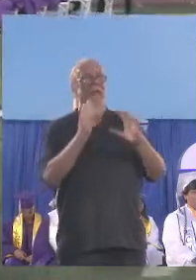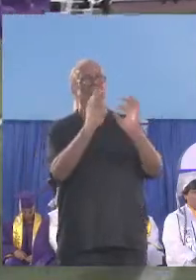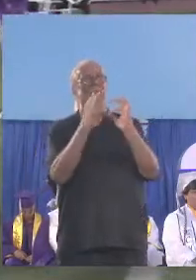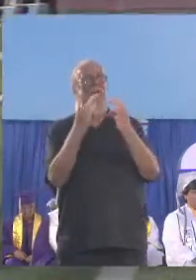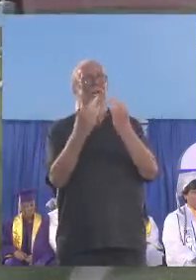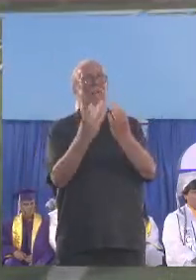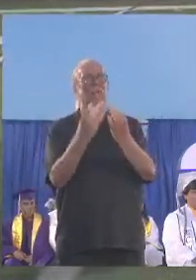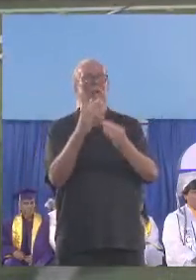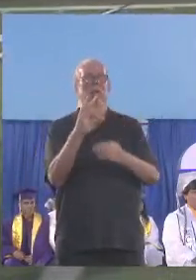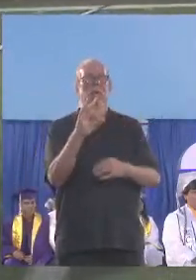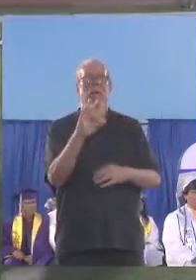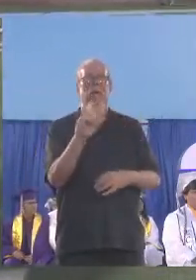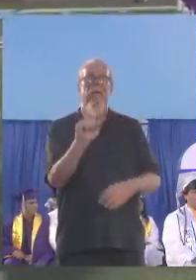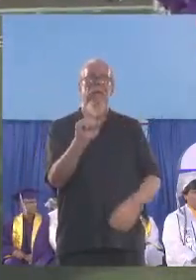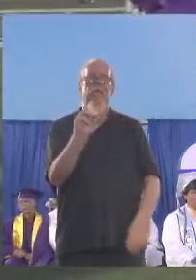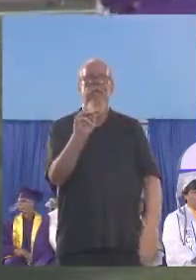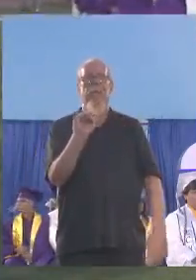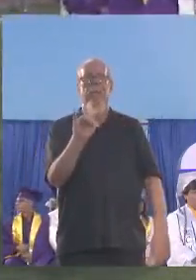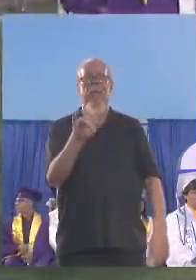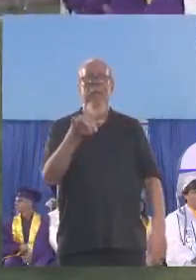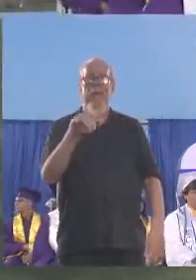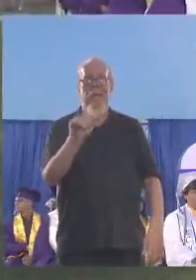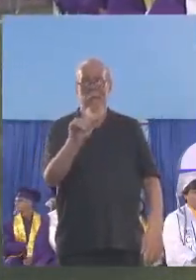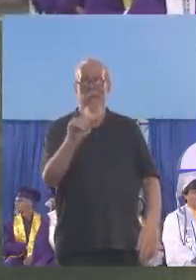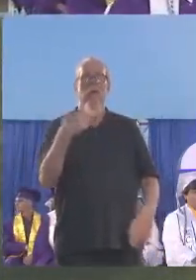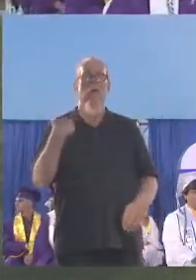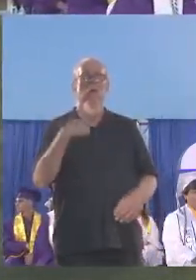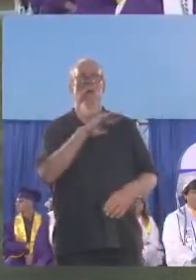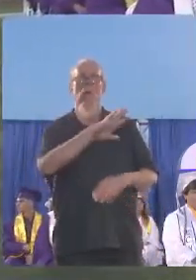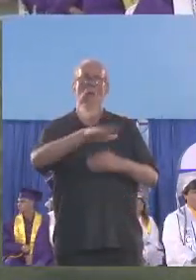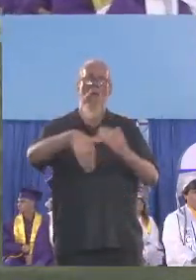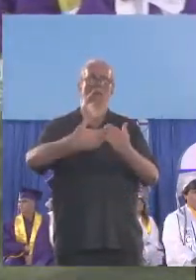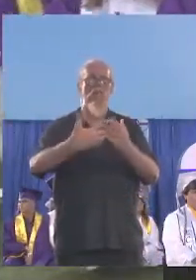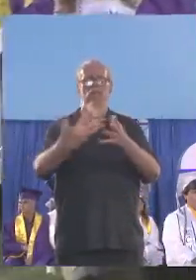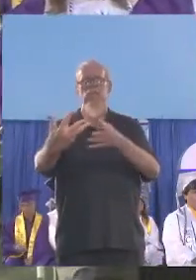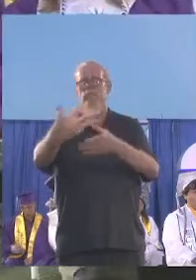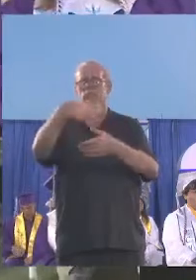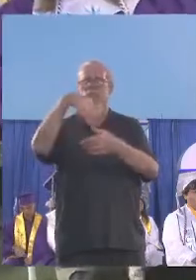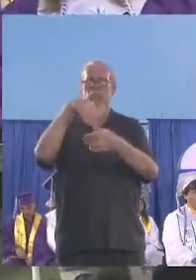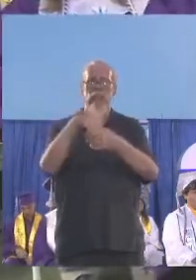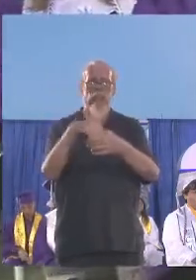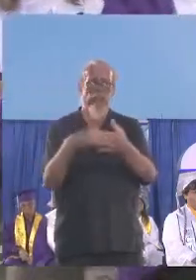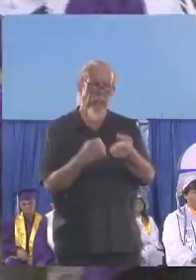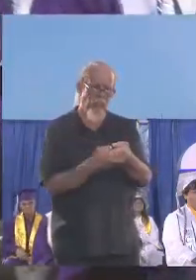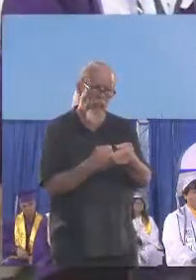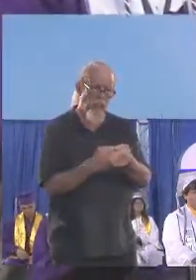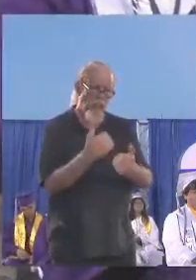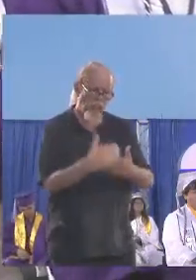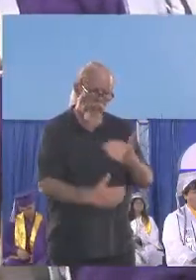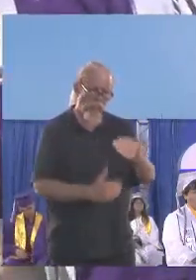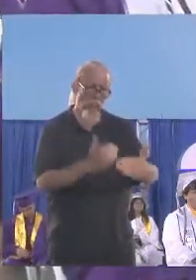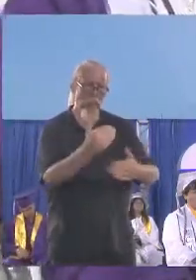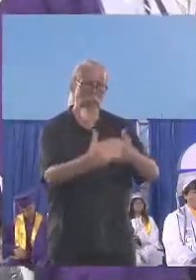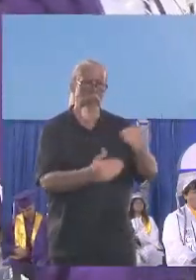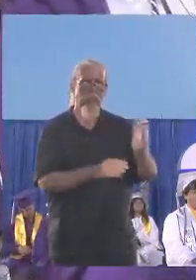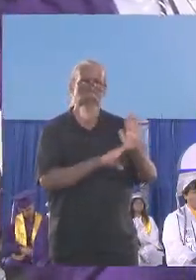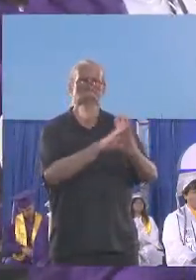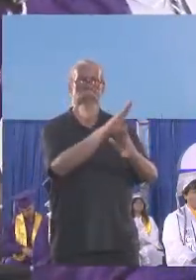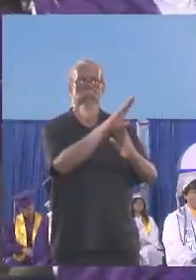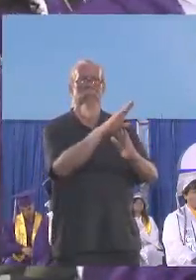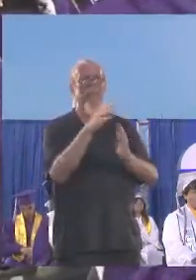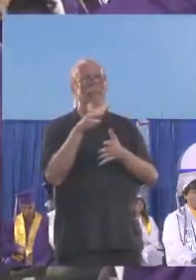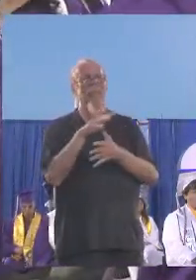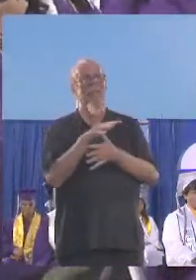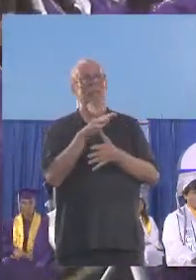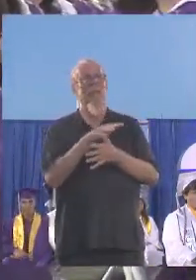had a hand in helping students achieve this major milestone in their life. Seniors, it was